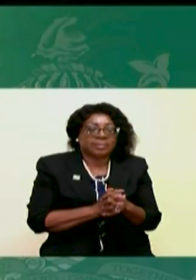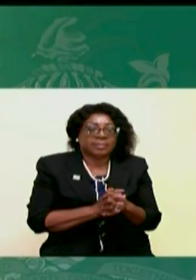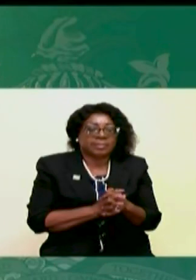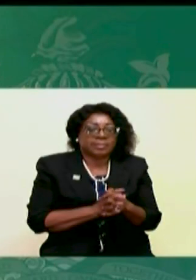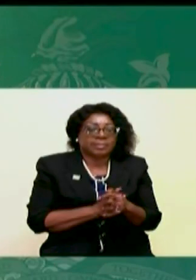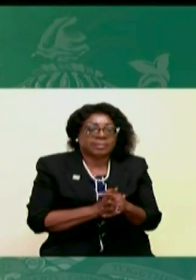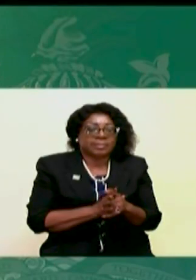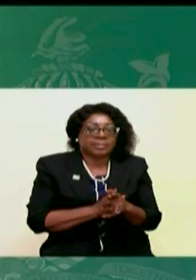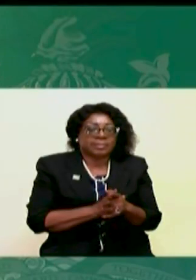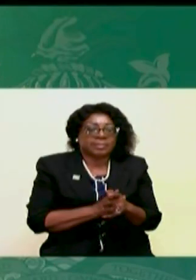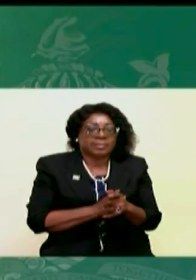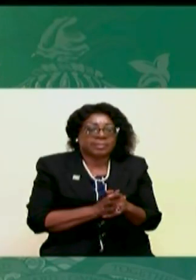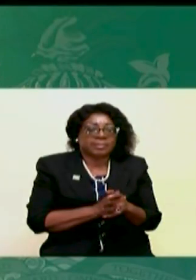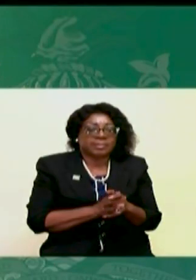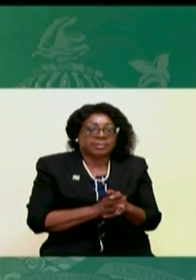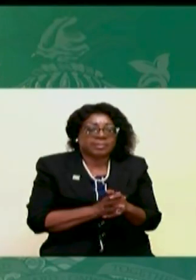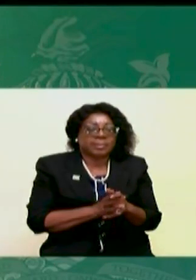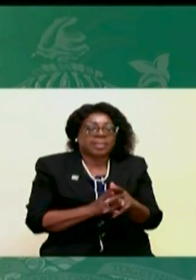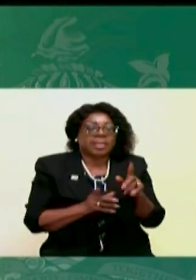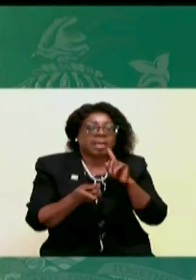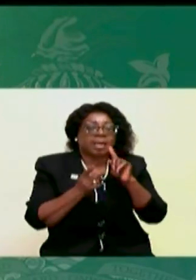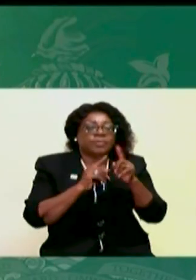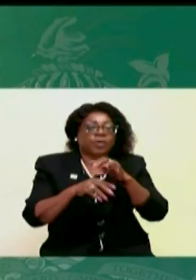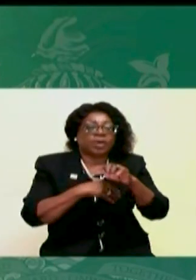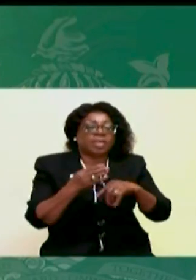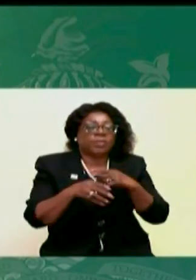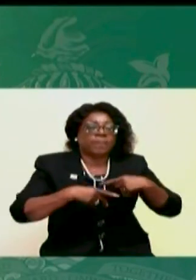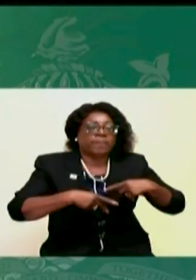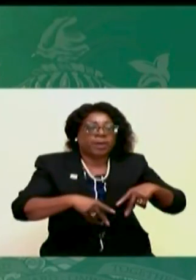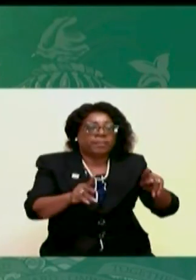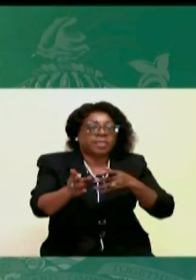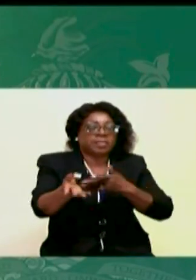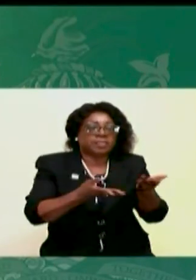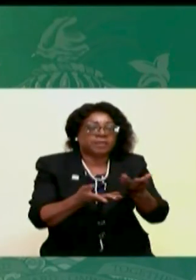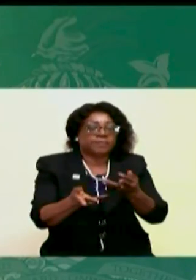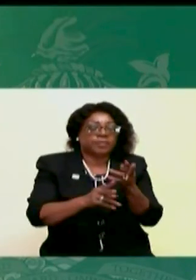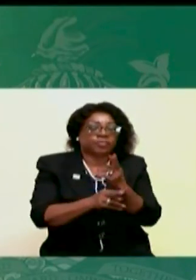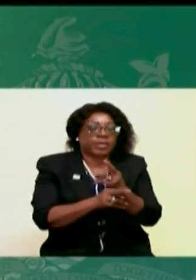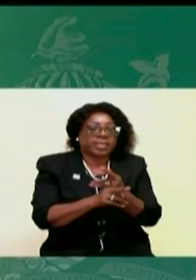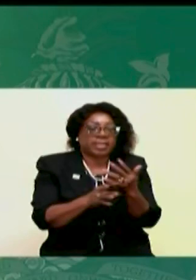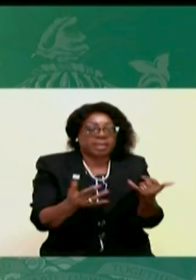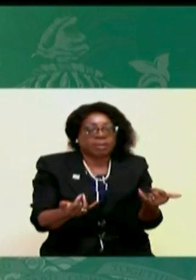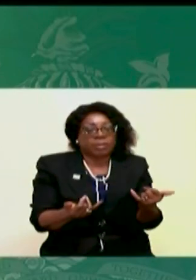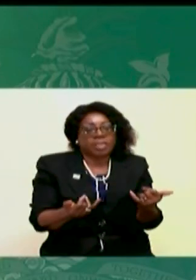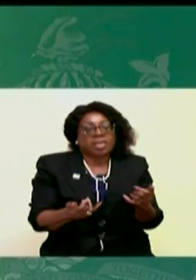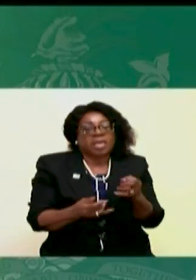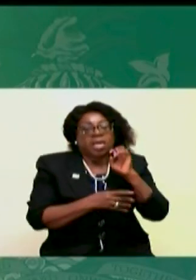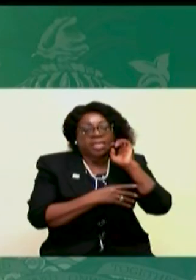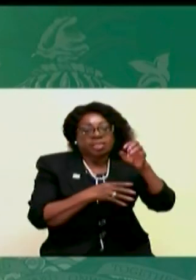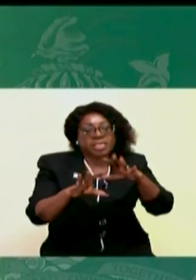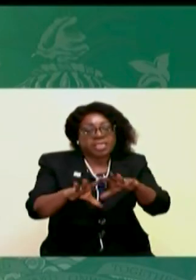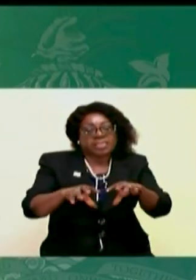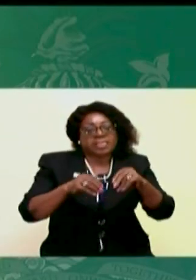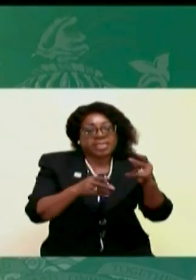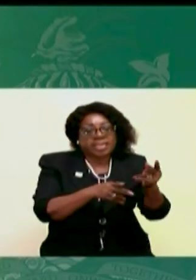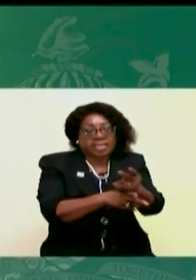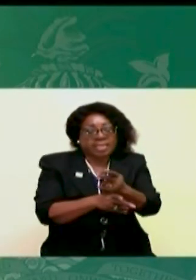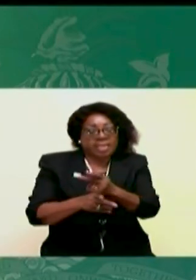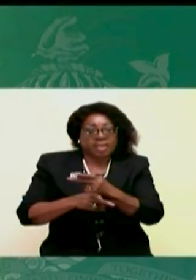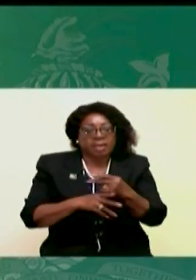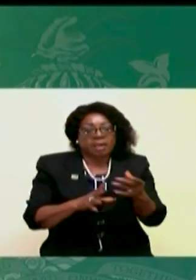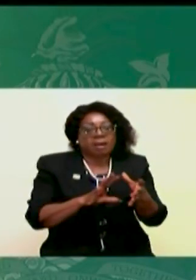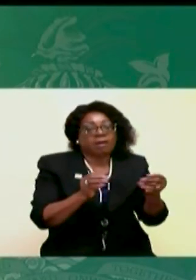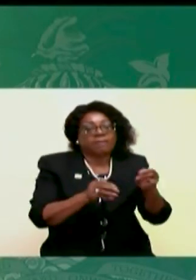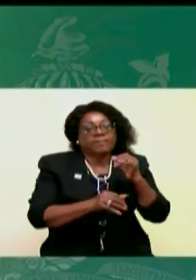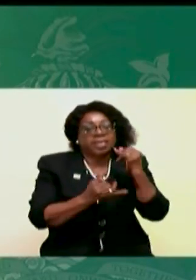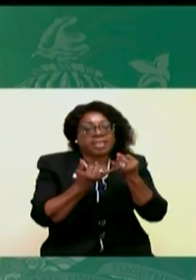Don't go there with me. I'm talking about public service right now. And with public service, she is taking care of the